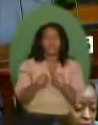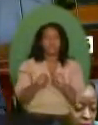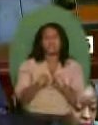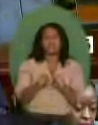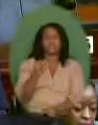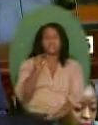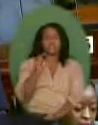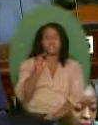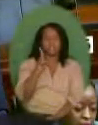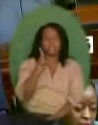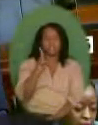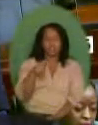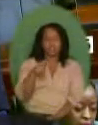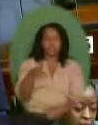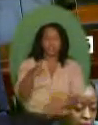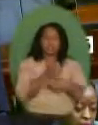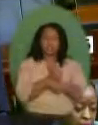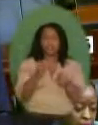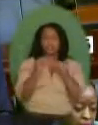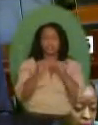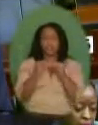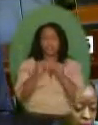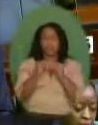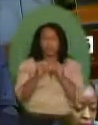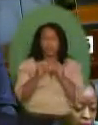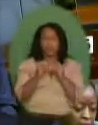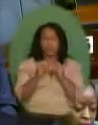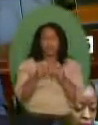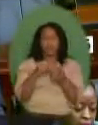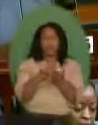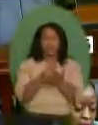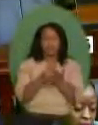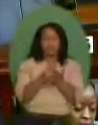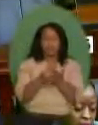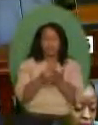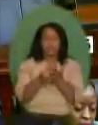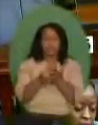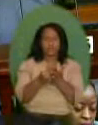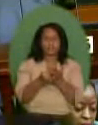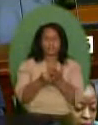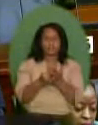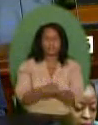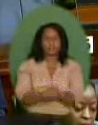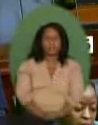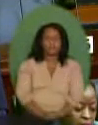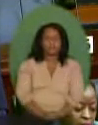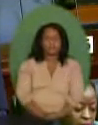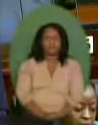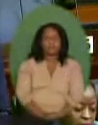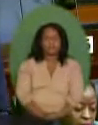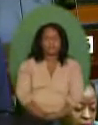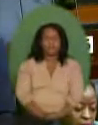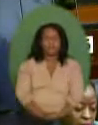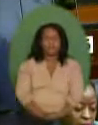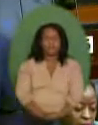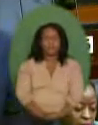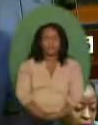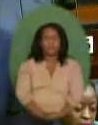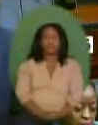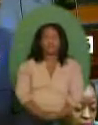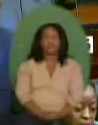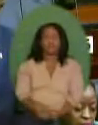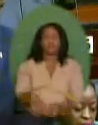the development of new industries and job creation from business activities on and off the park. The defined roles